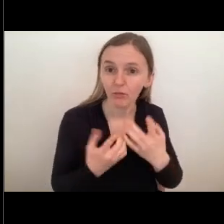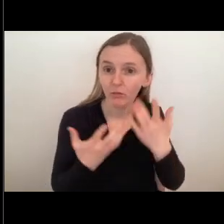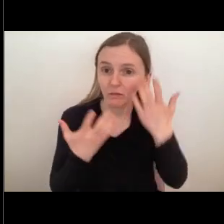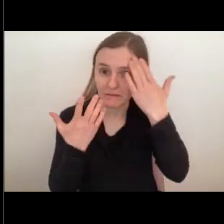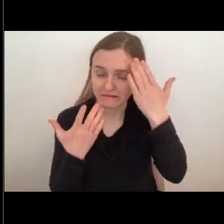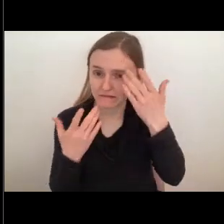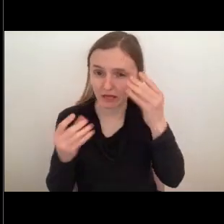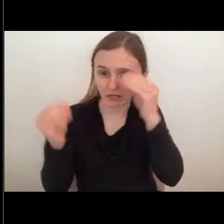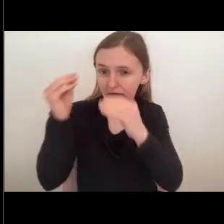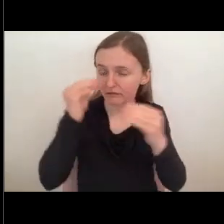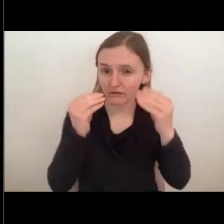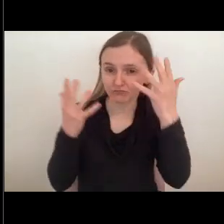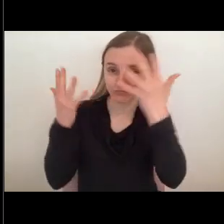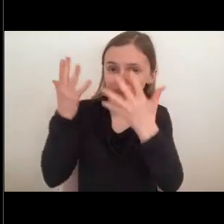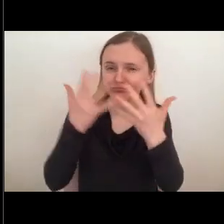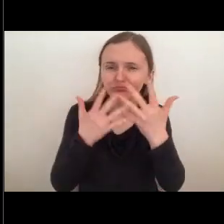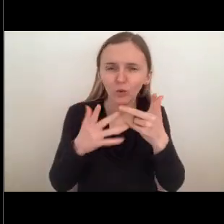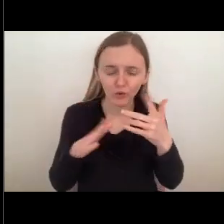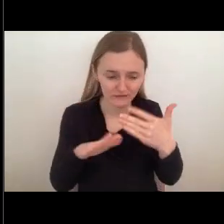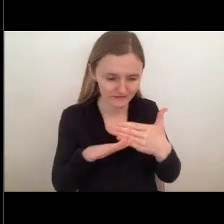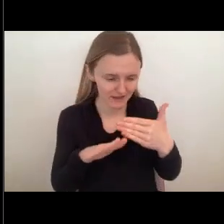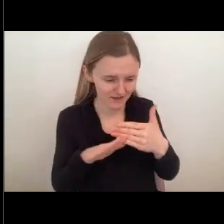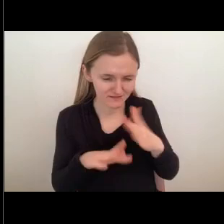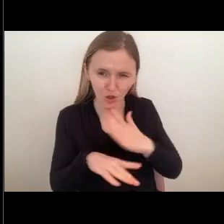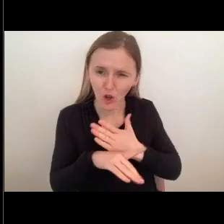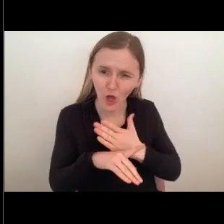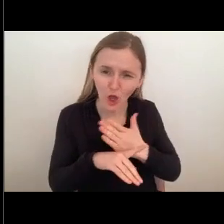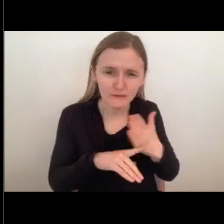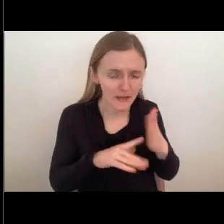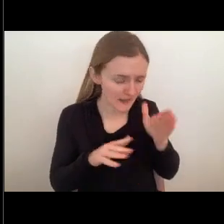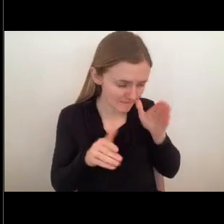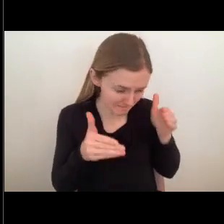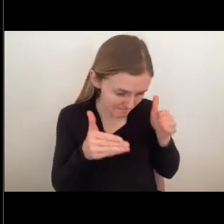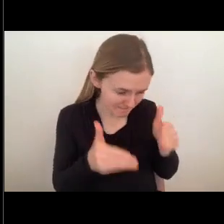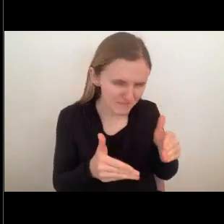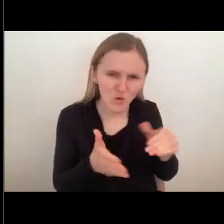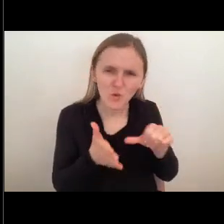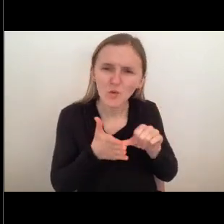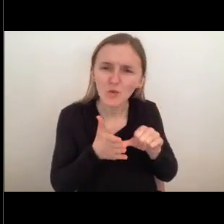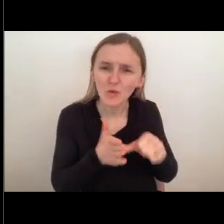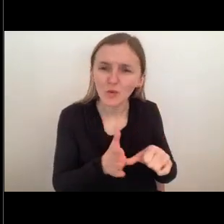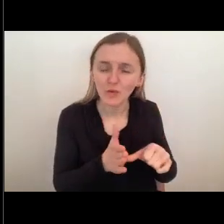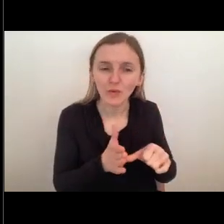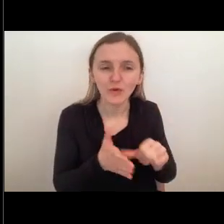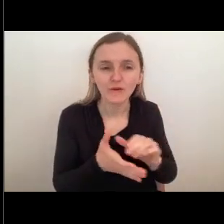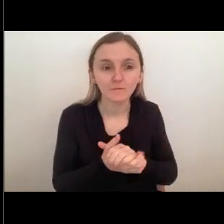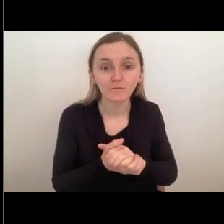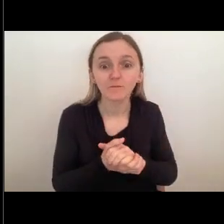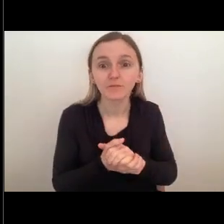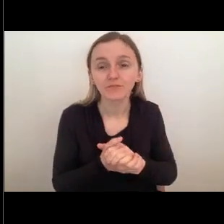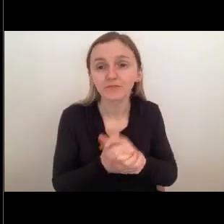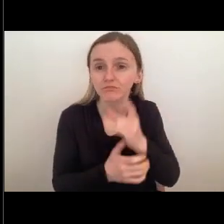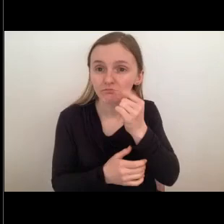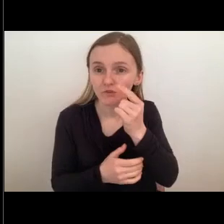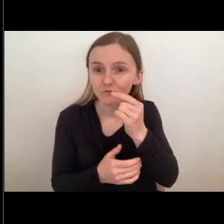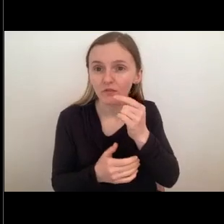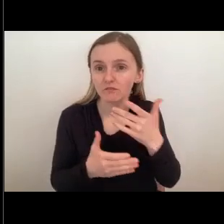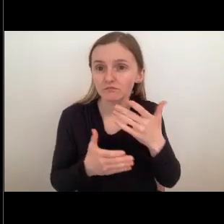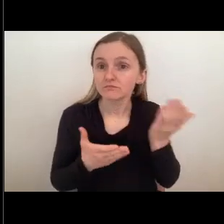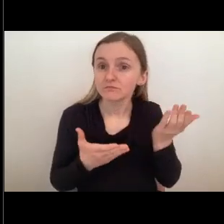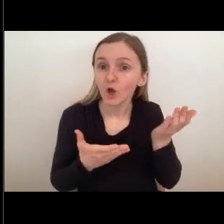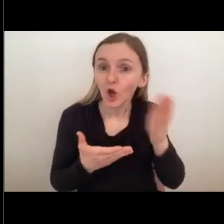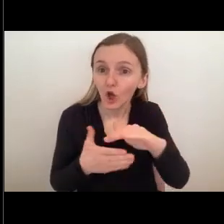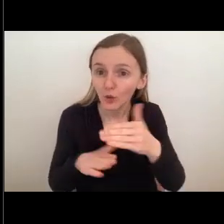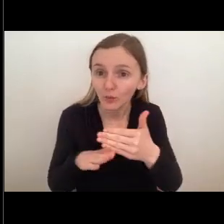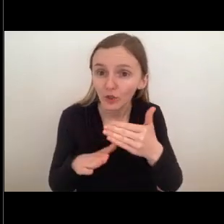task for long periods of time might be a challenge for some of our young people. They might, you know, start off doing their homework, for example,